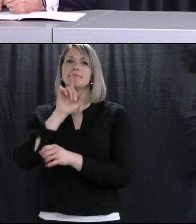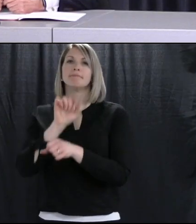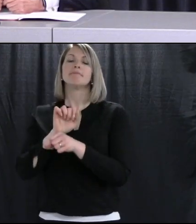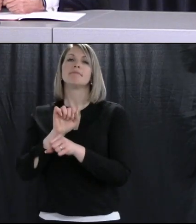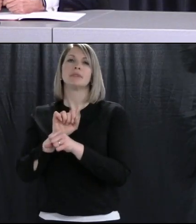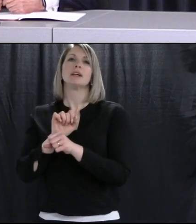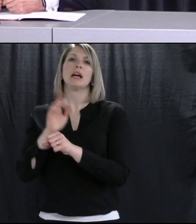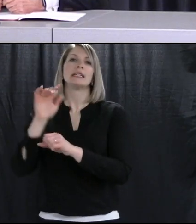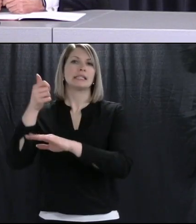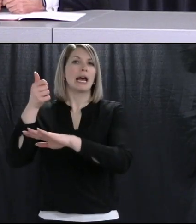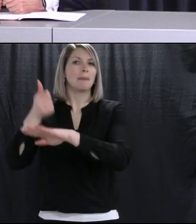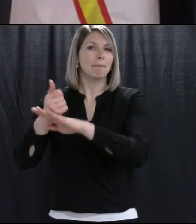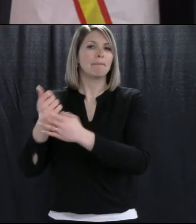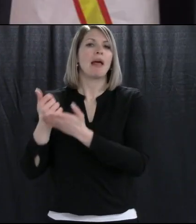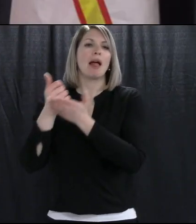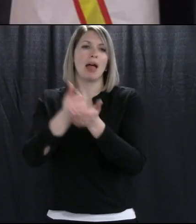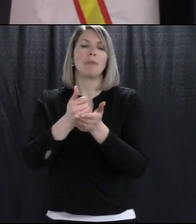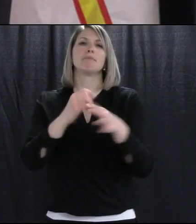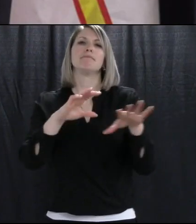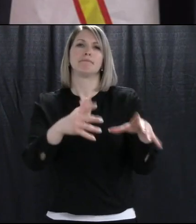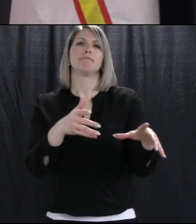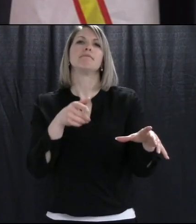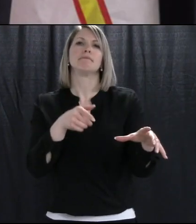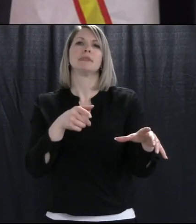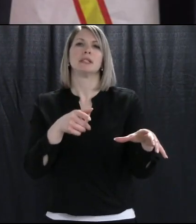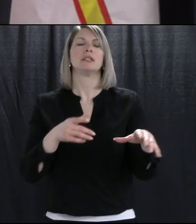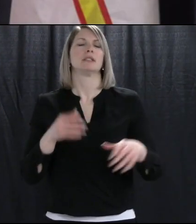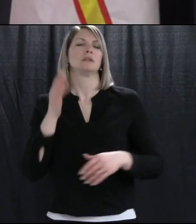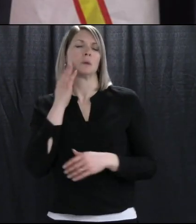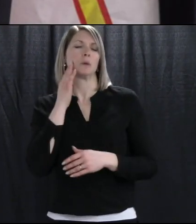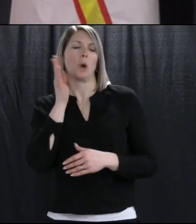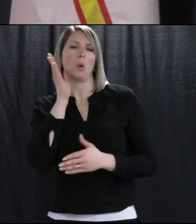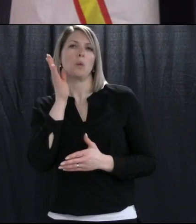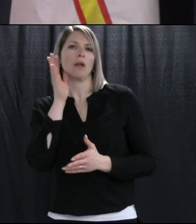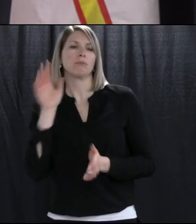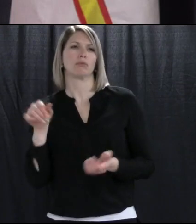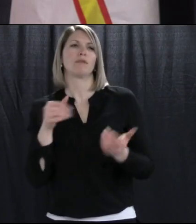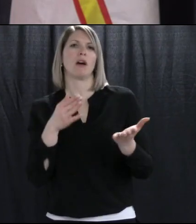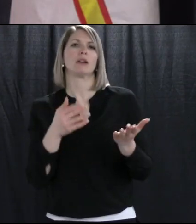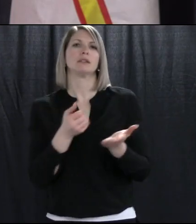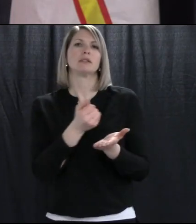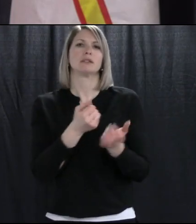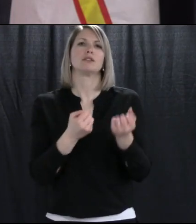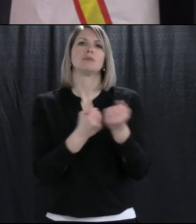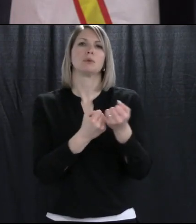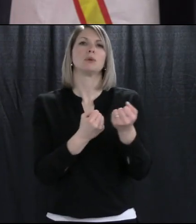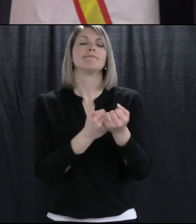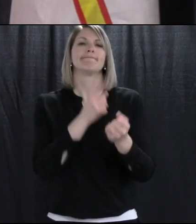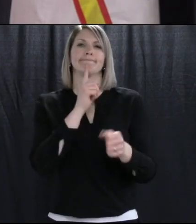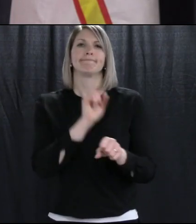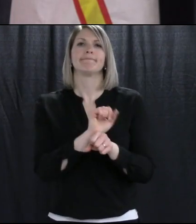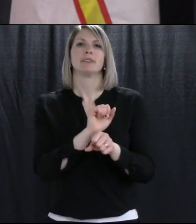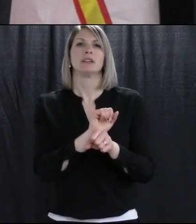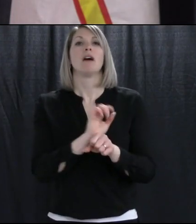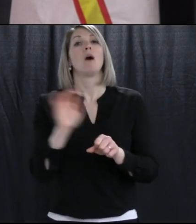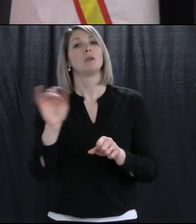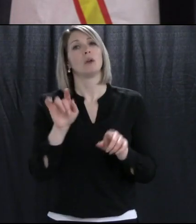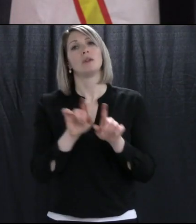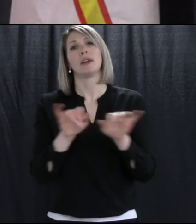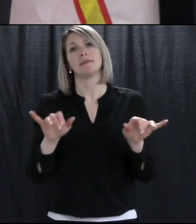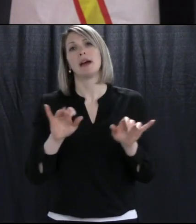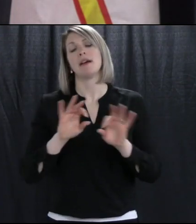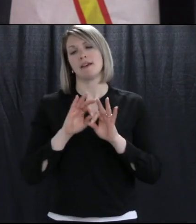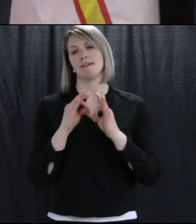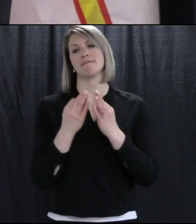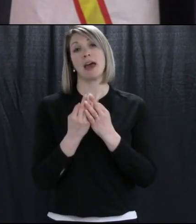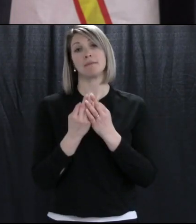the province. And we recognize that this is having a severe and extreme impact on families and some